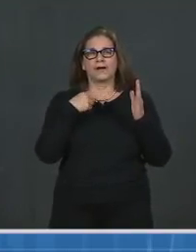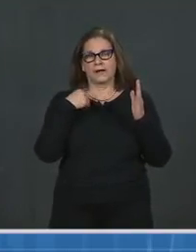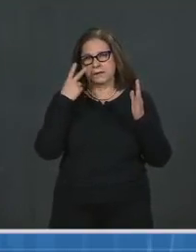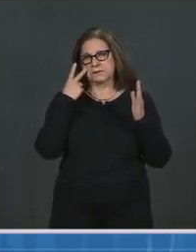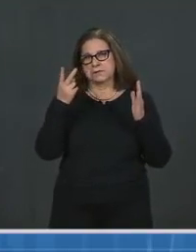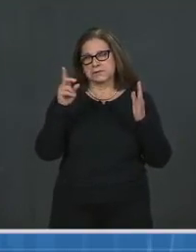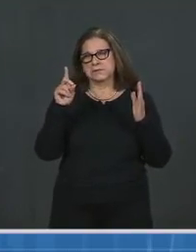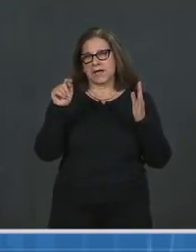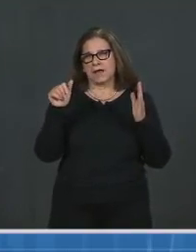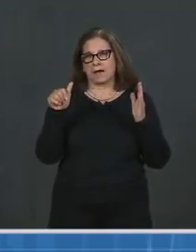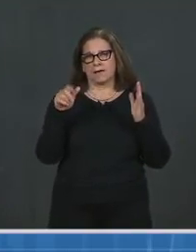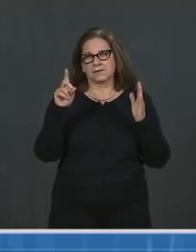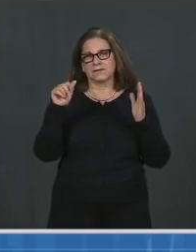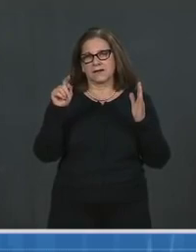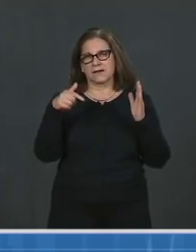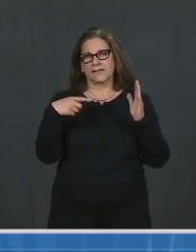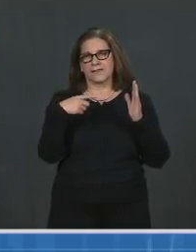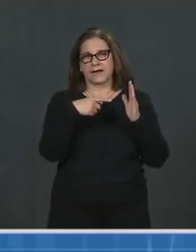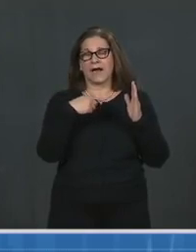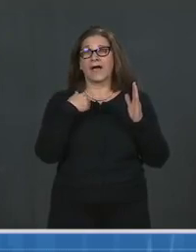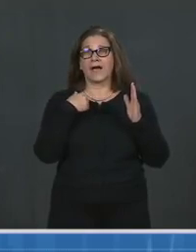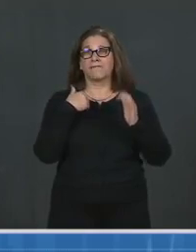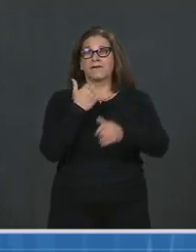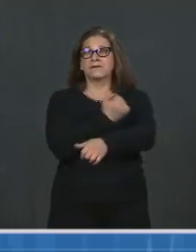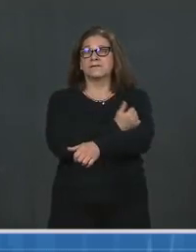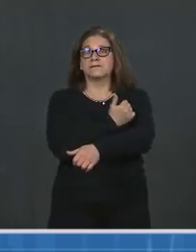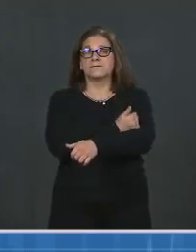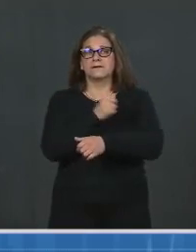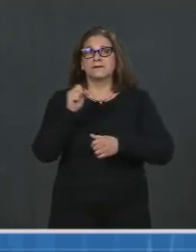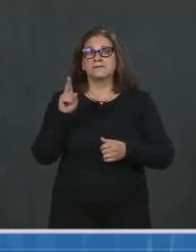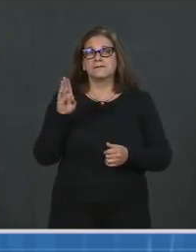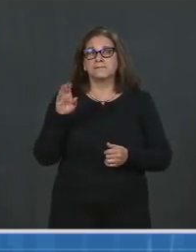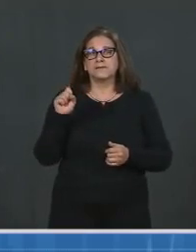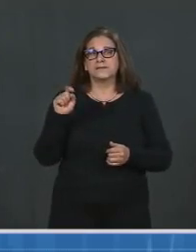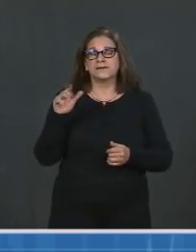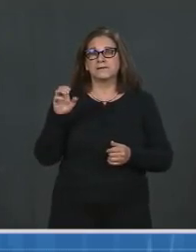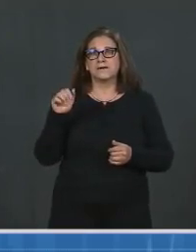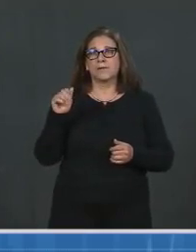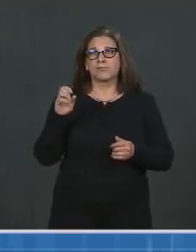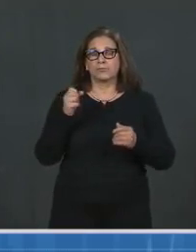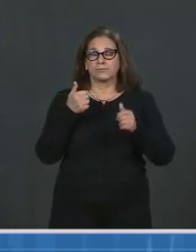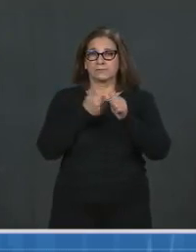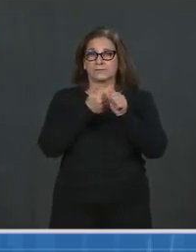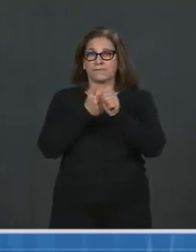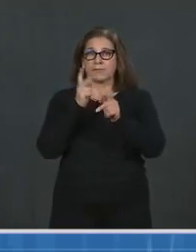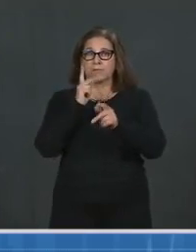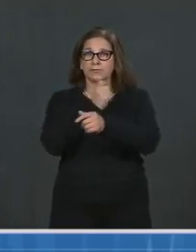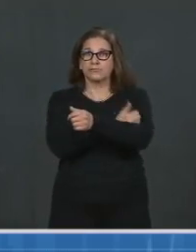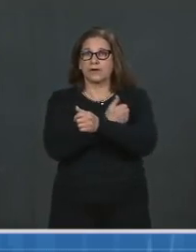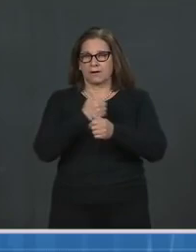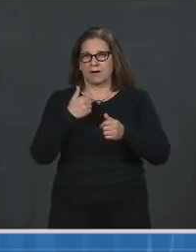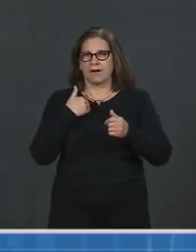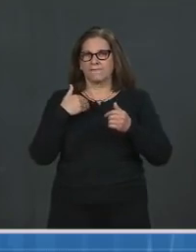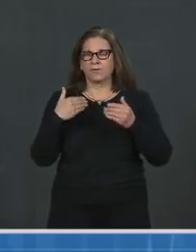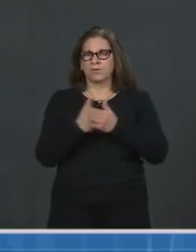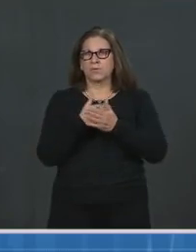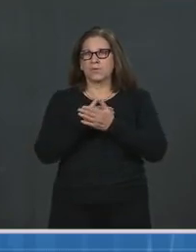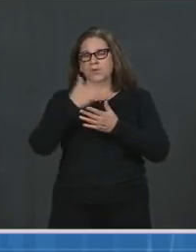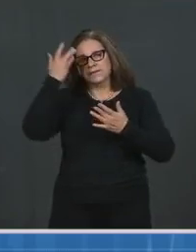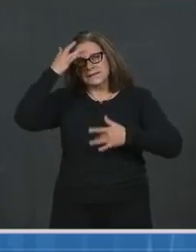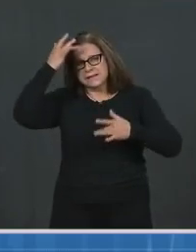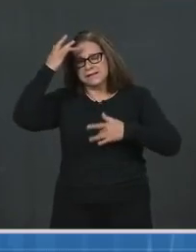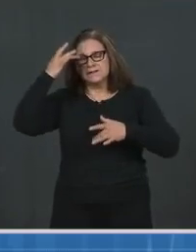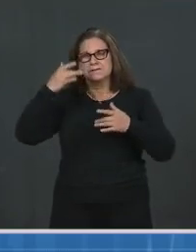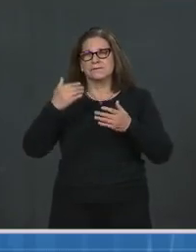use disorders have increased risk of severe disease. There's a medical review, a scientific review with that as well, and